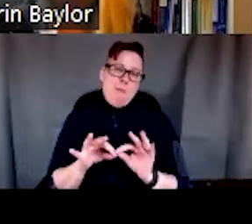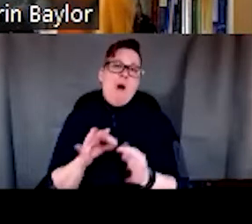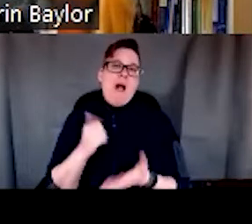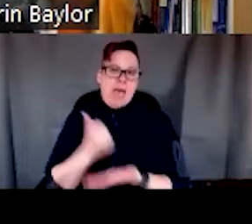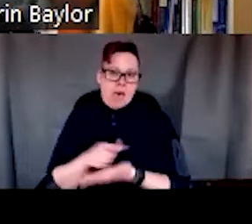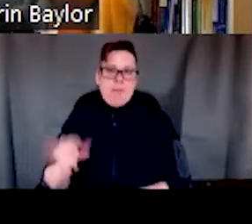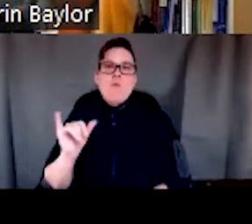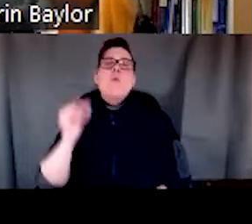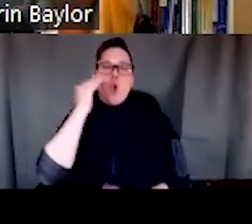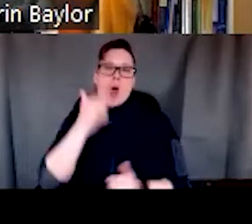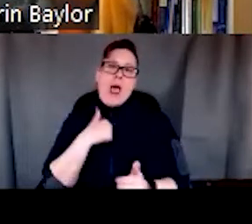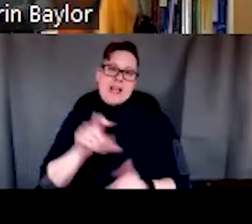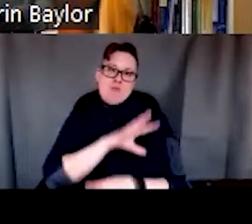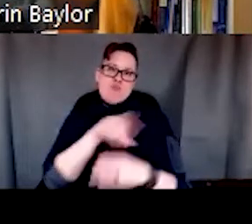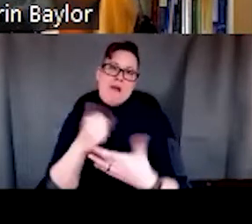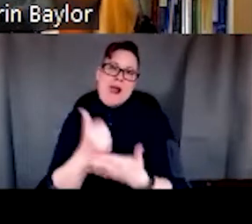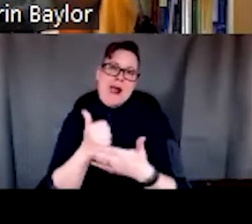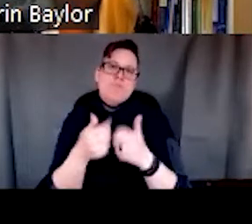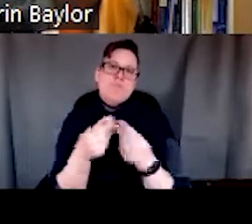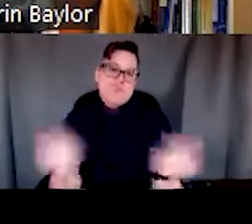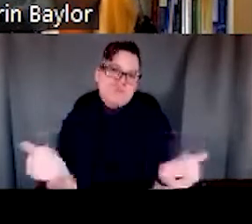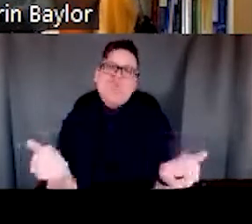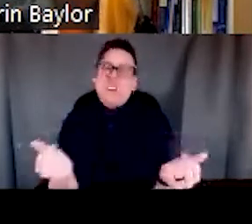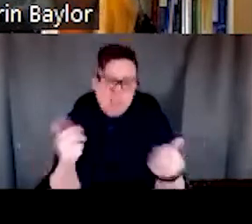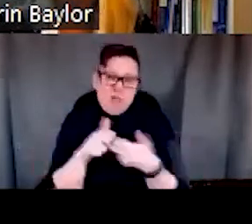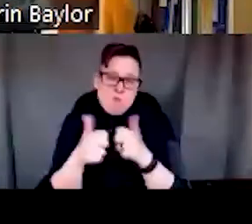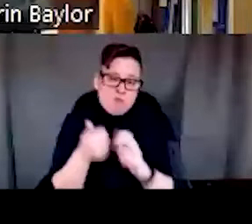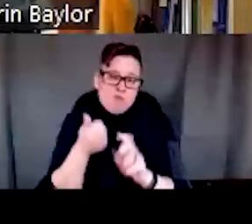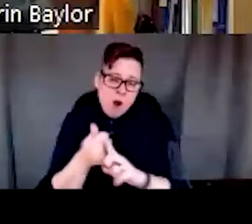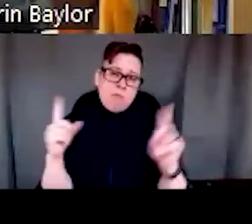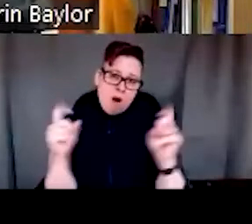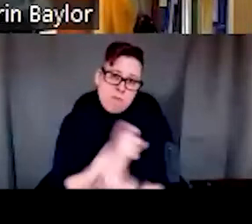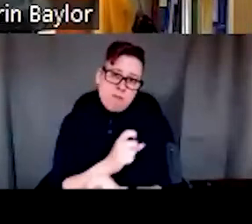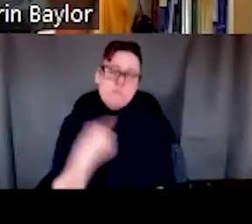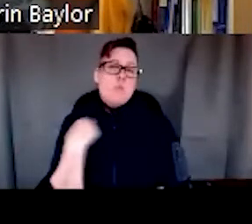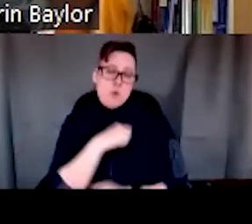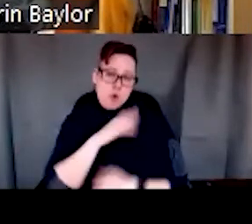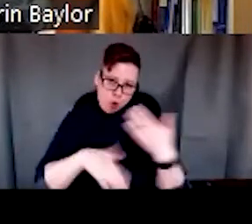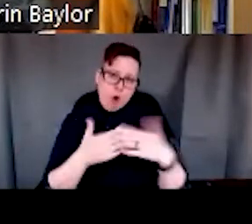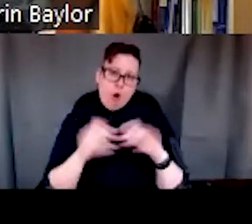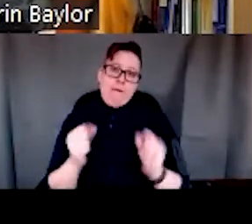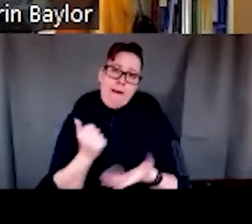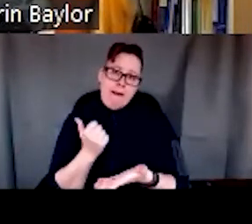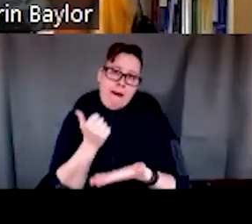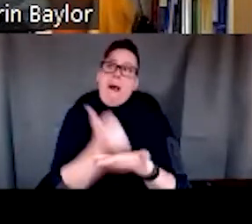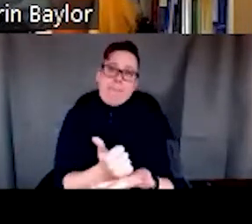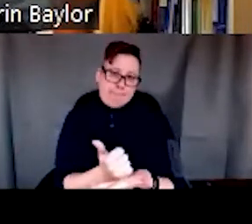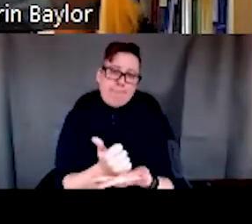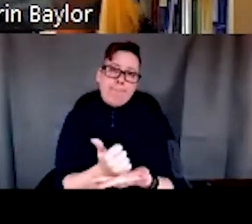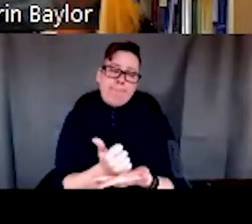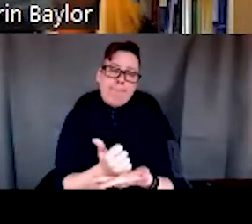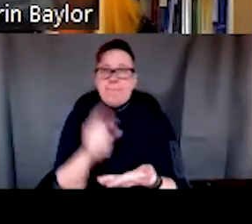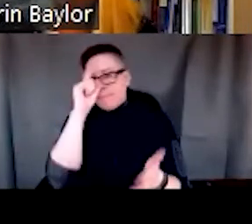solution, right? This is a, this is a complex problem and we all can contribute to having